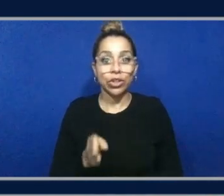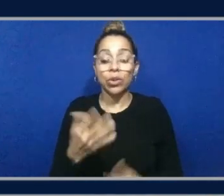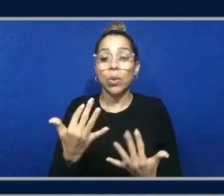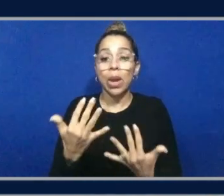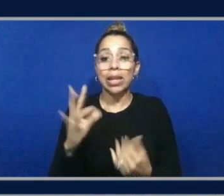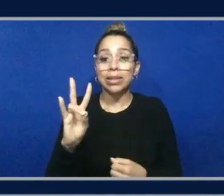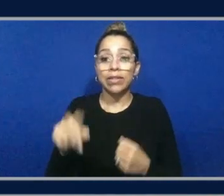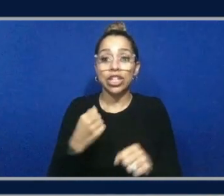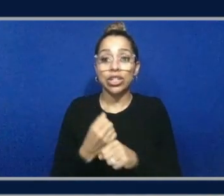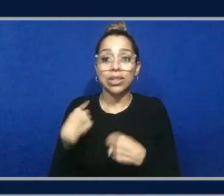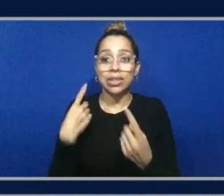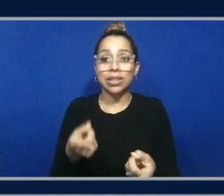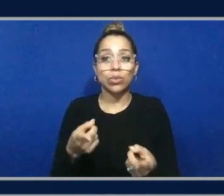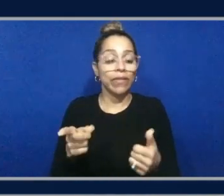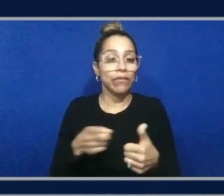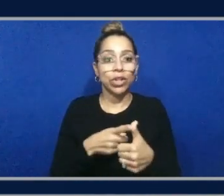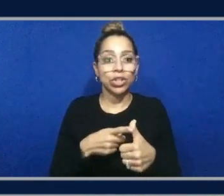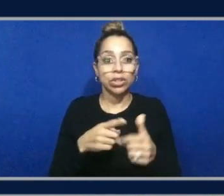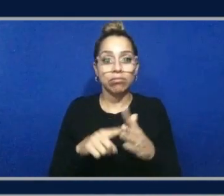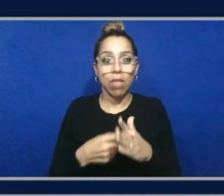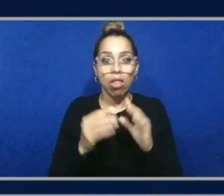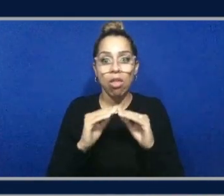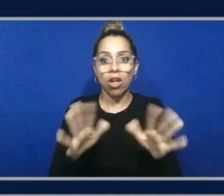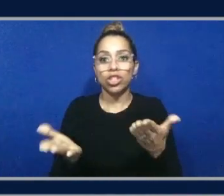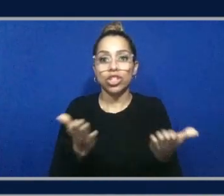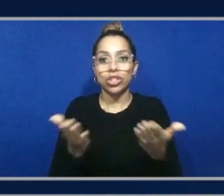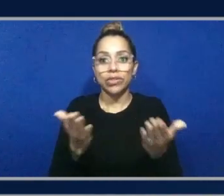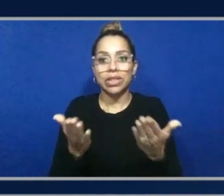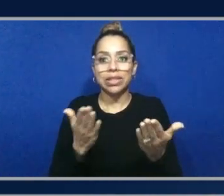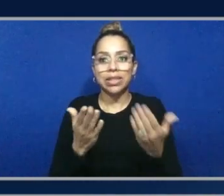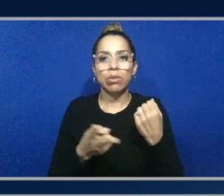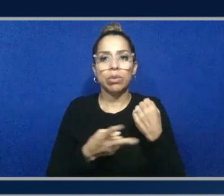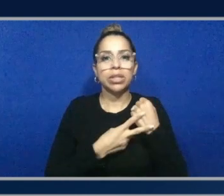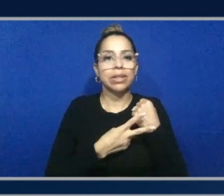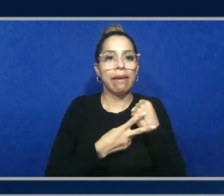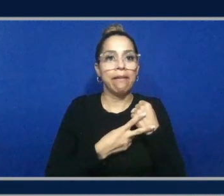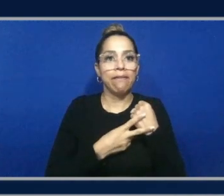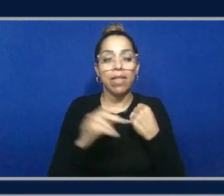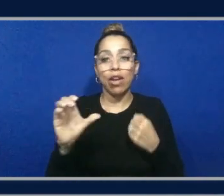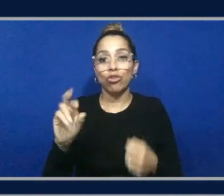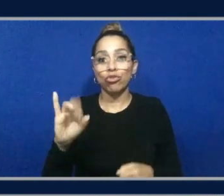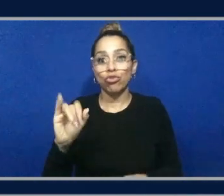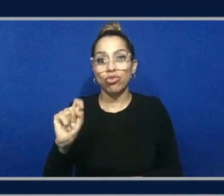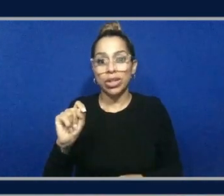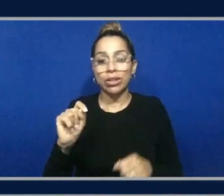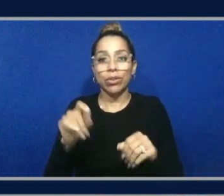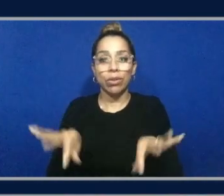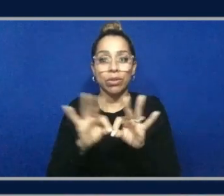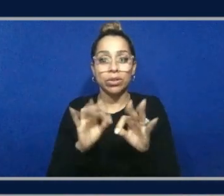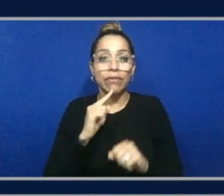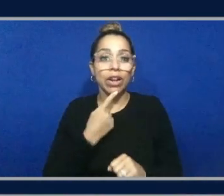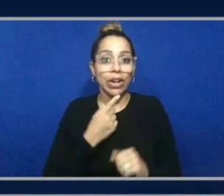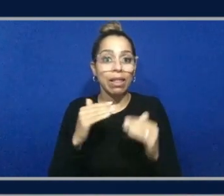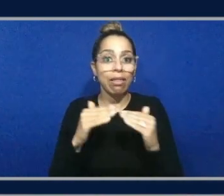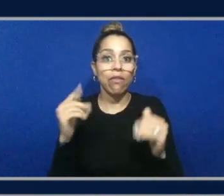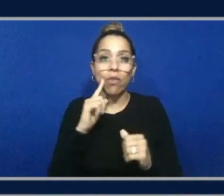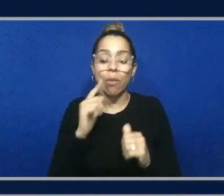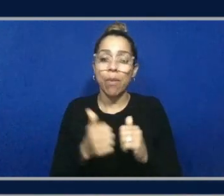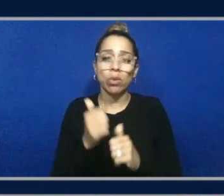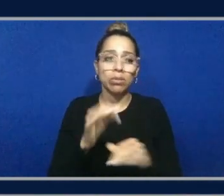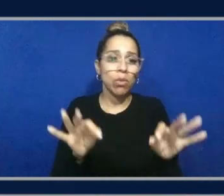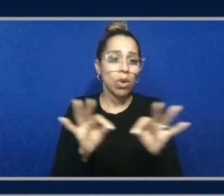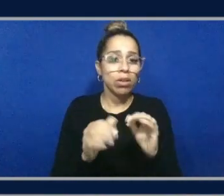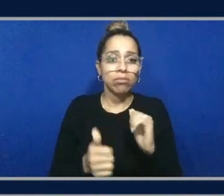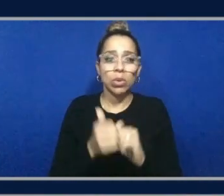to the most important and highest confidence type of threats. So my recommendation for the people at home, when you use